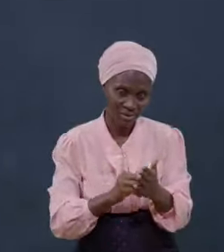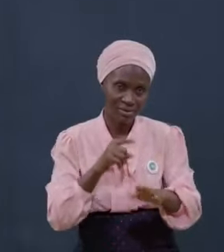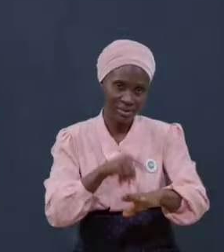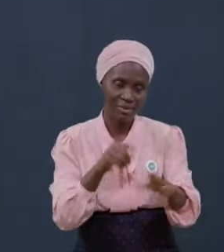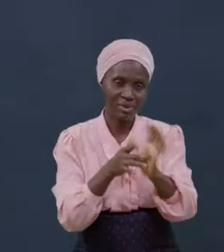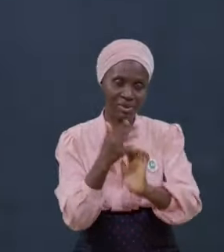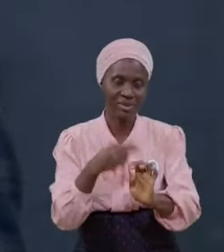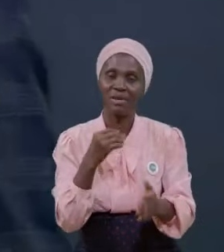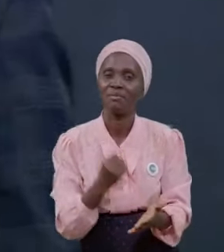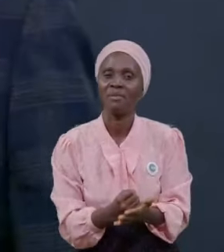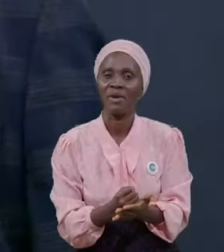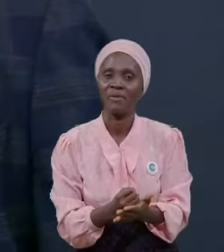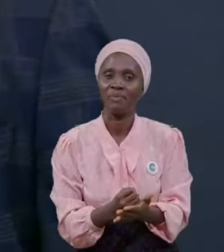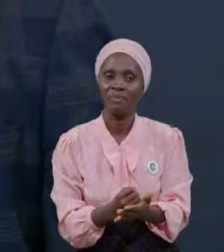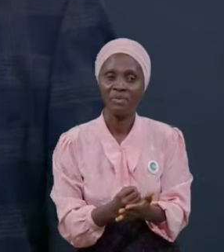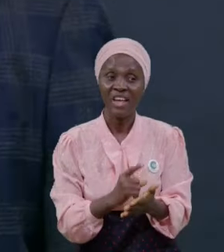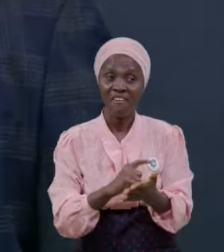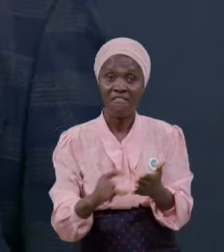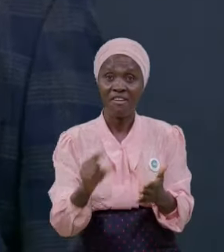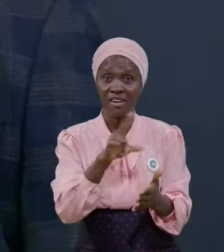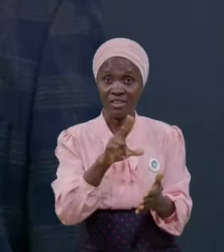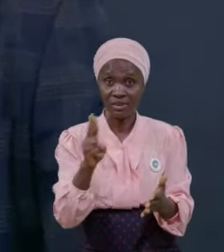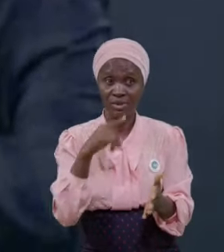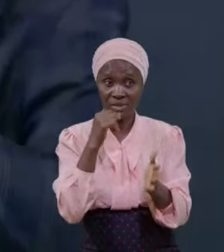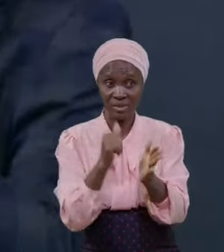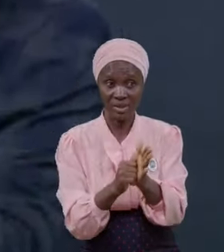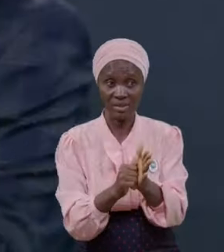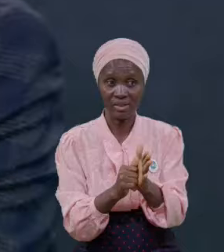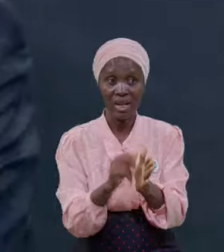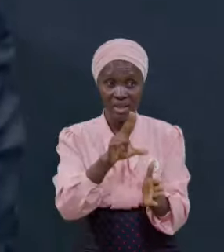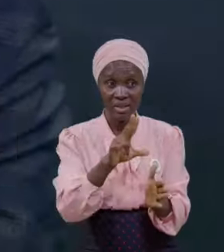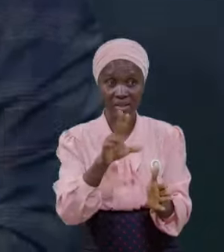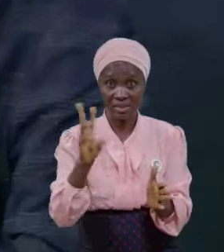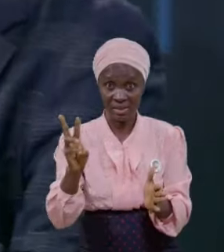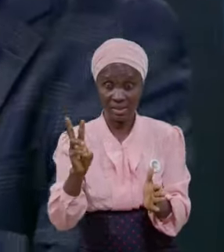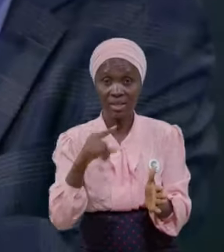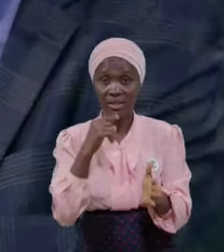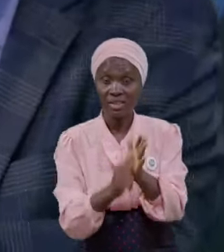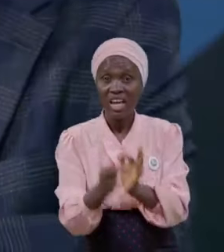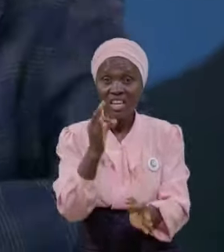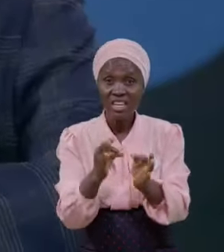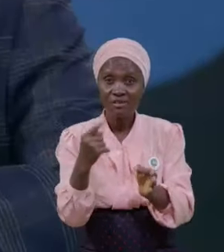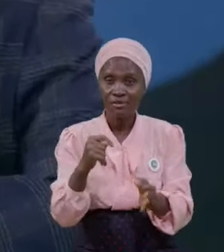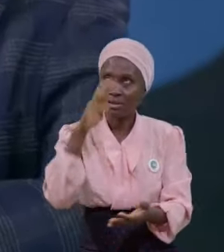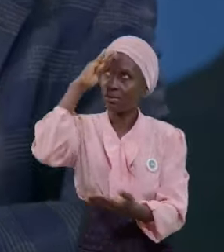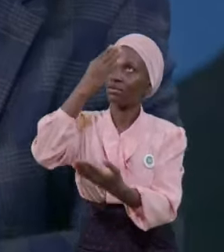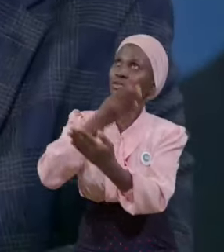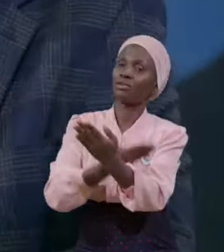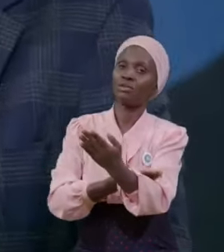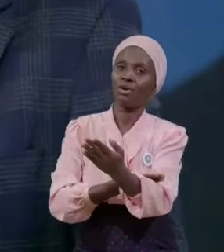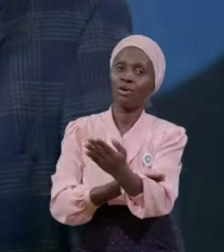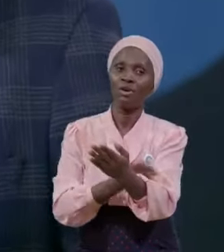shall make you free. Make you free.